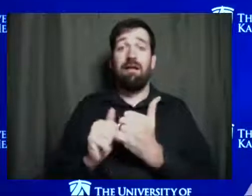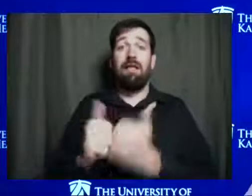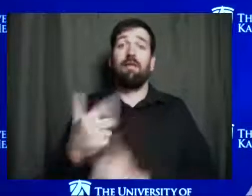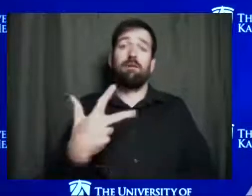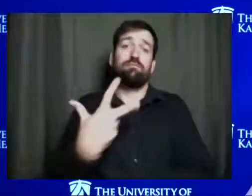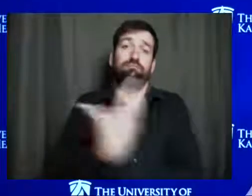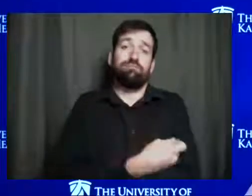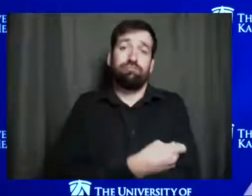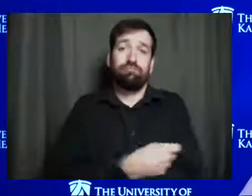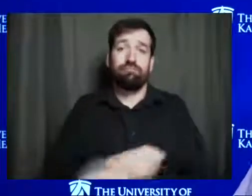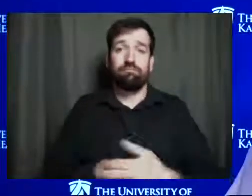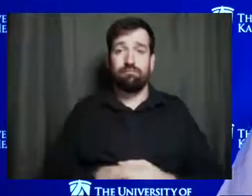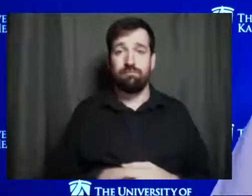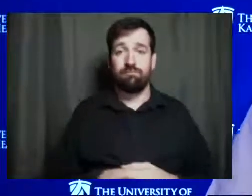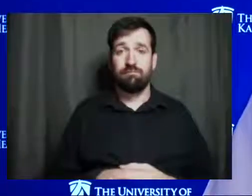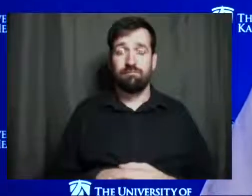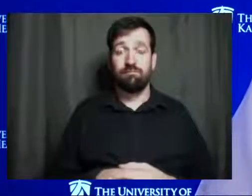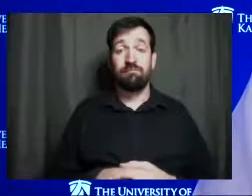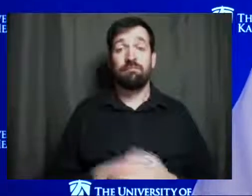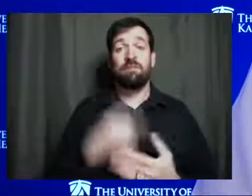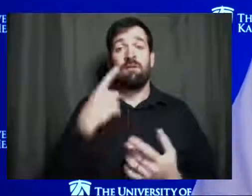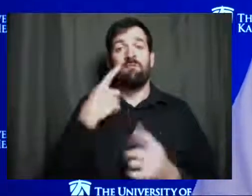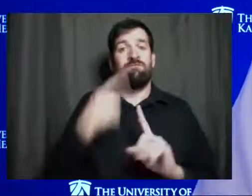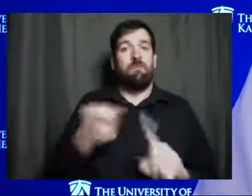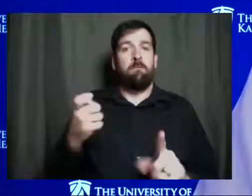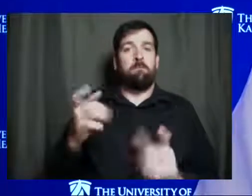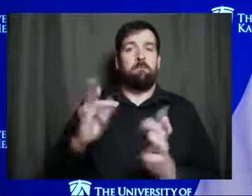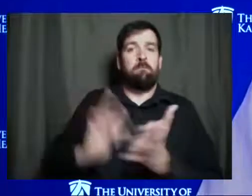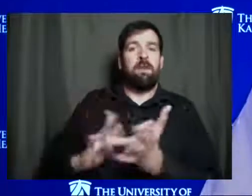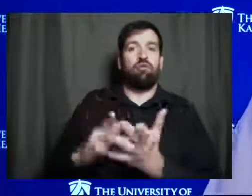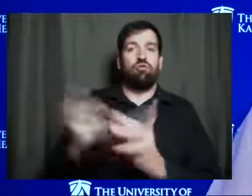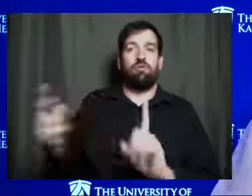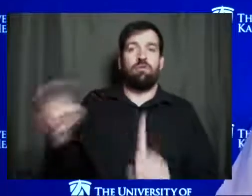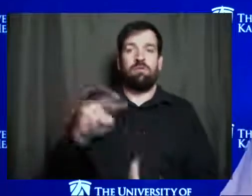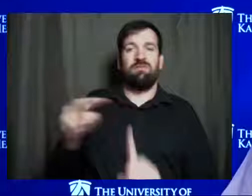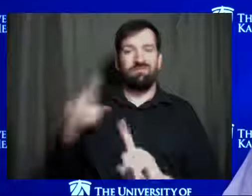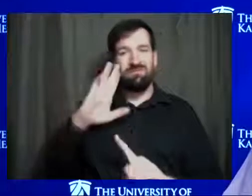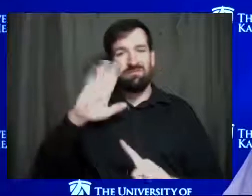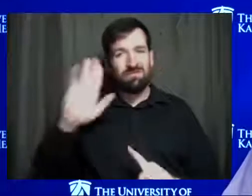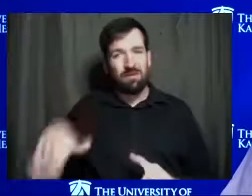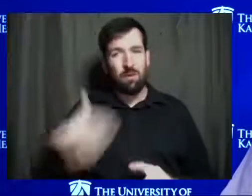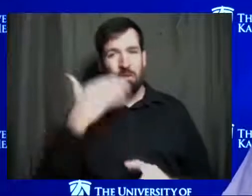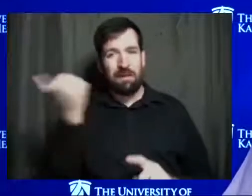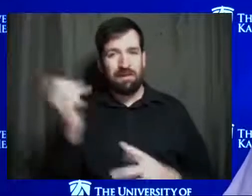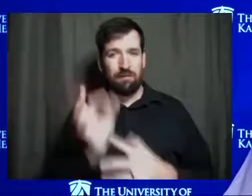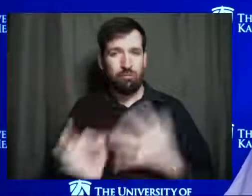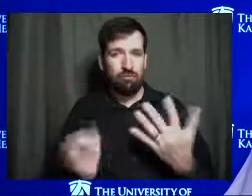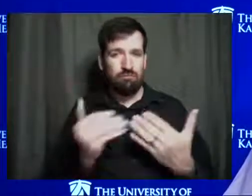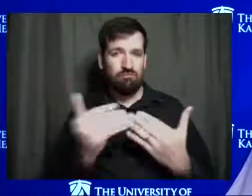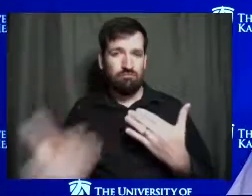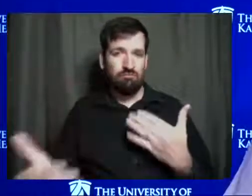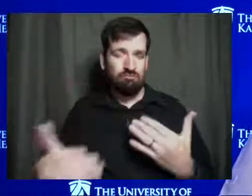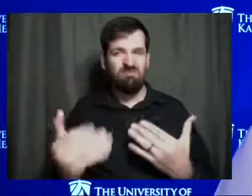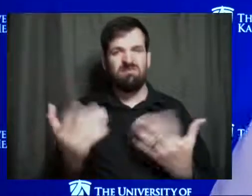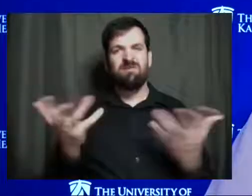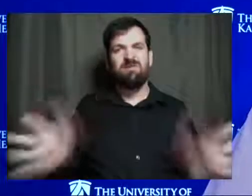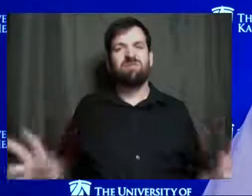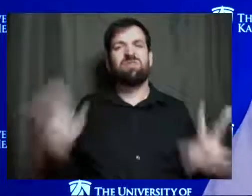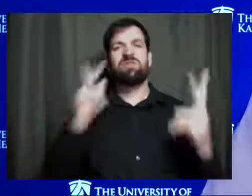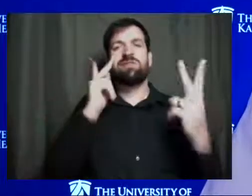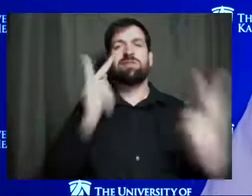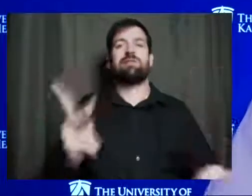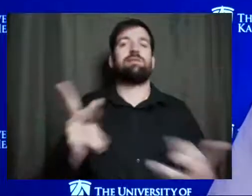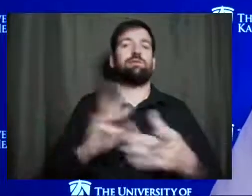And so from a medical standpoint, obviously we know what the best direction to go is. And we've also seen those stories about the